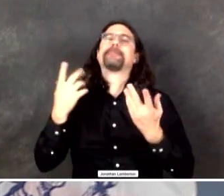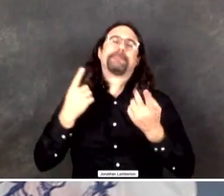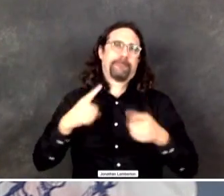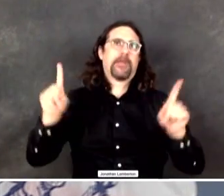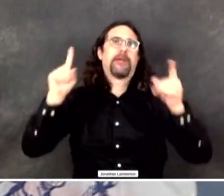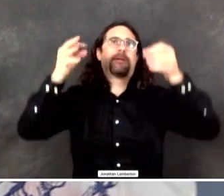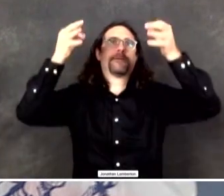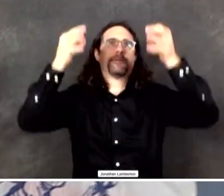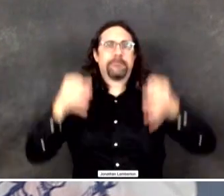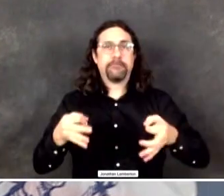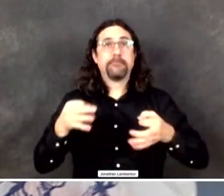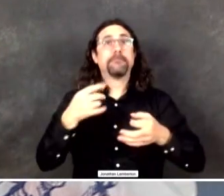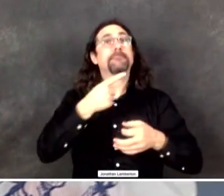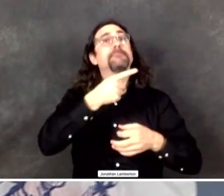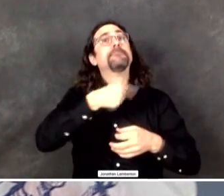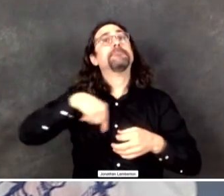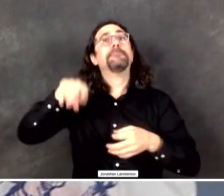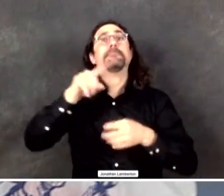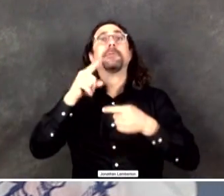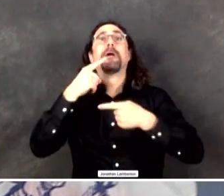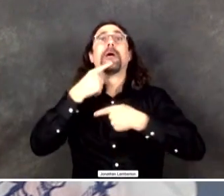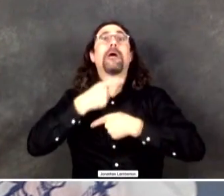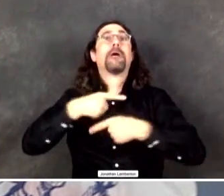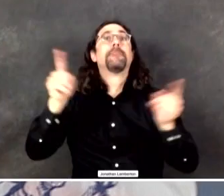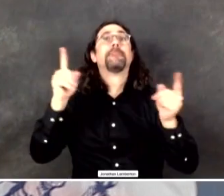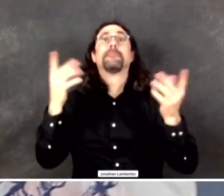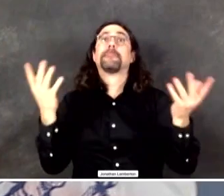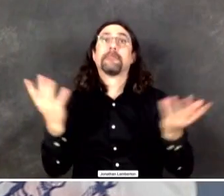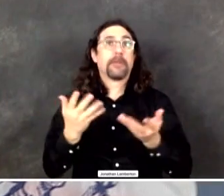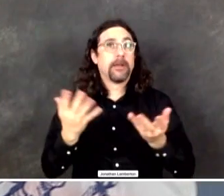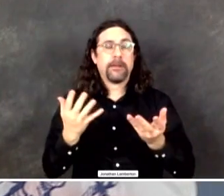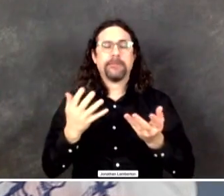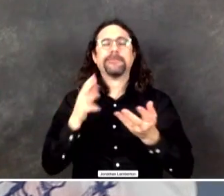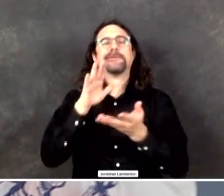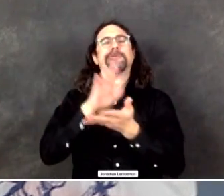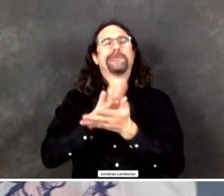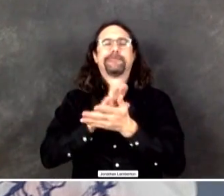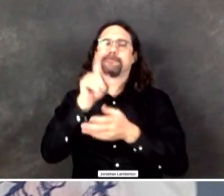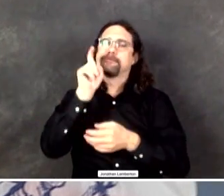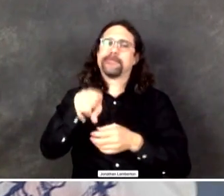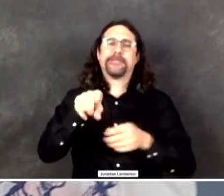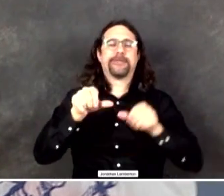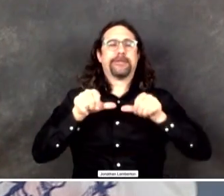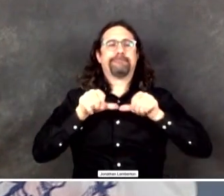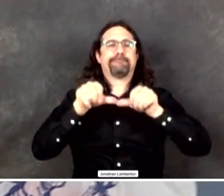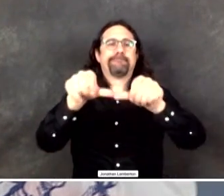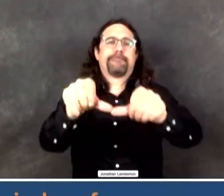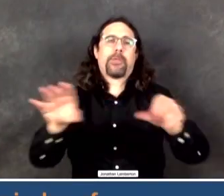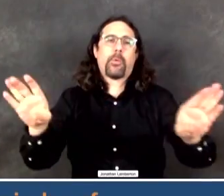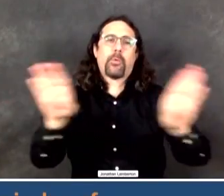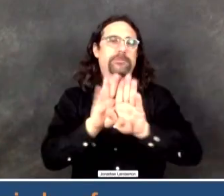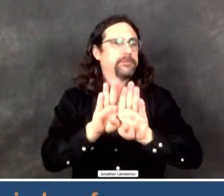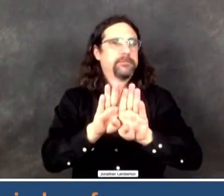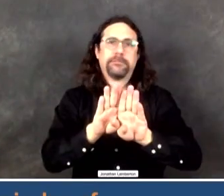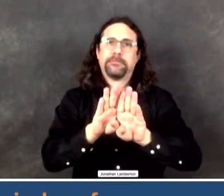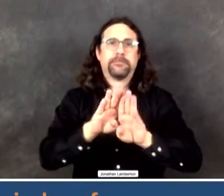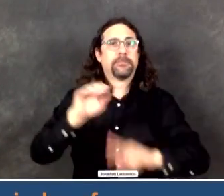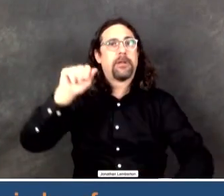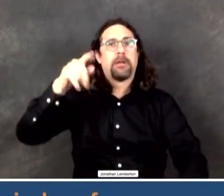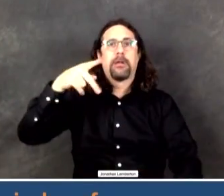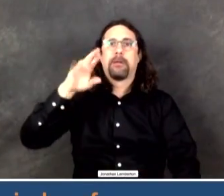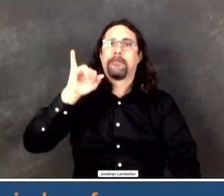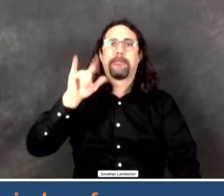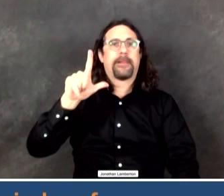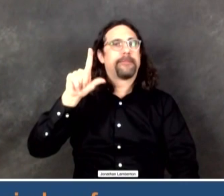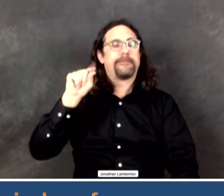closed for the remainder of this school year. Again, there is nothing easy about this decision.